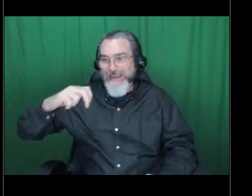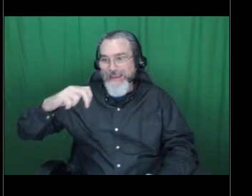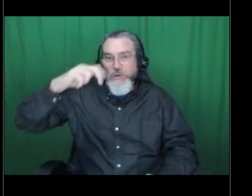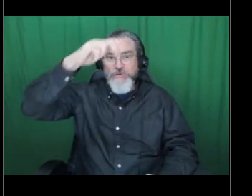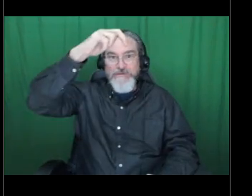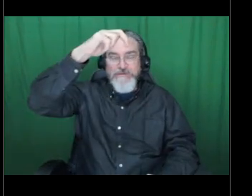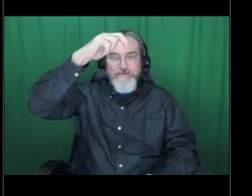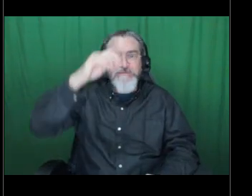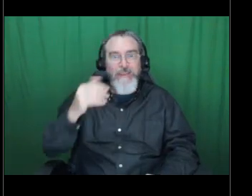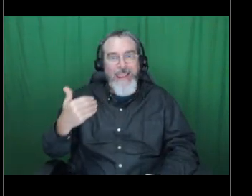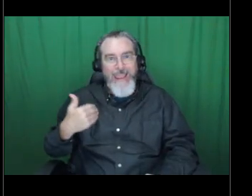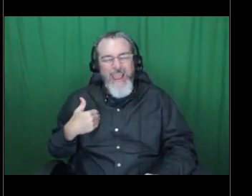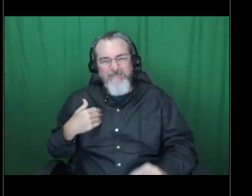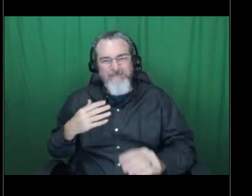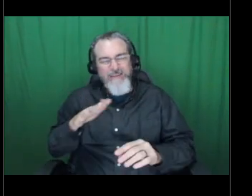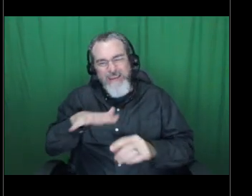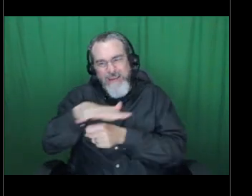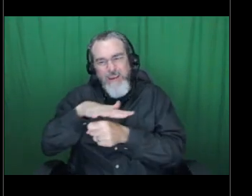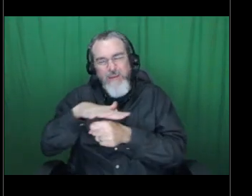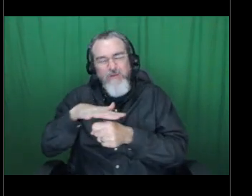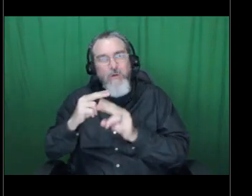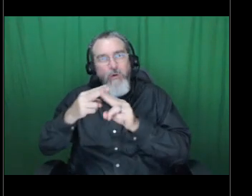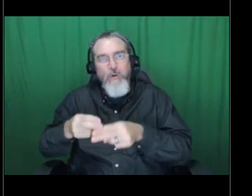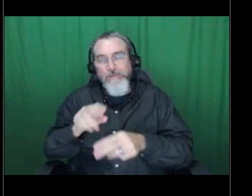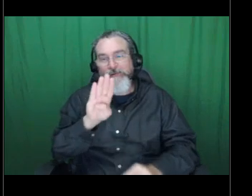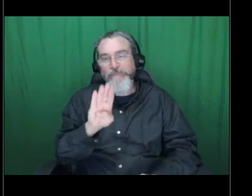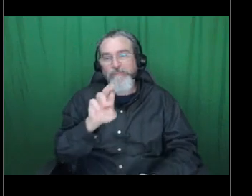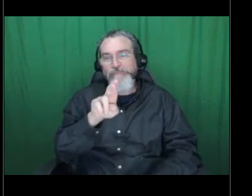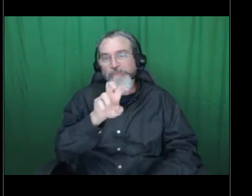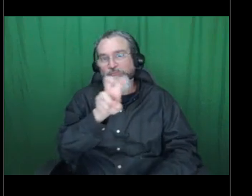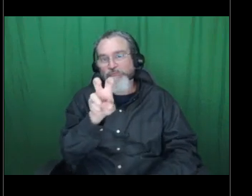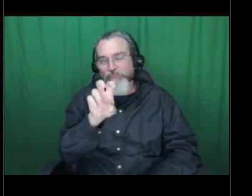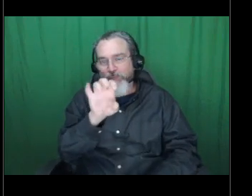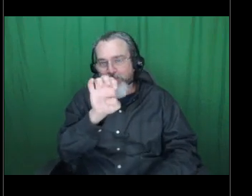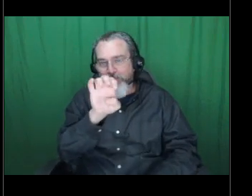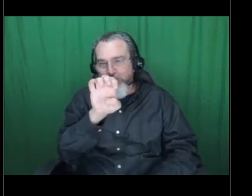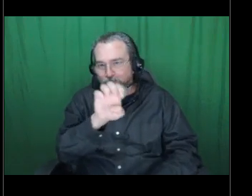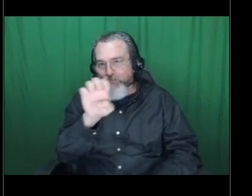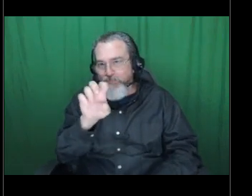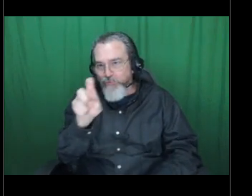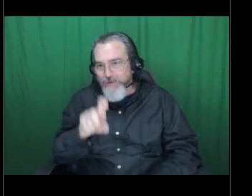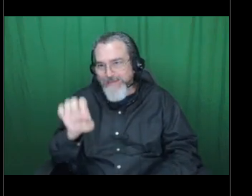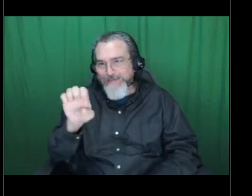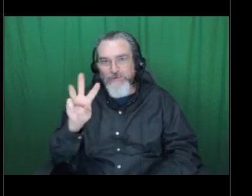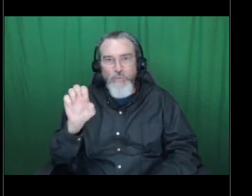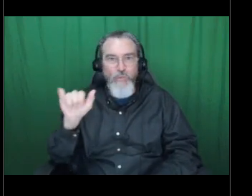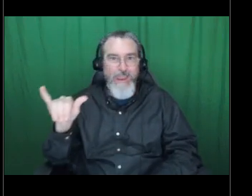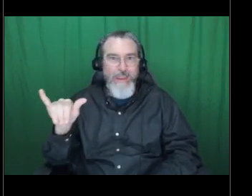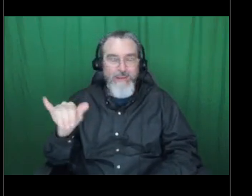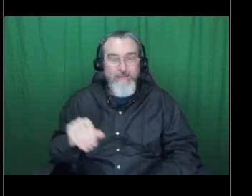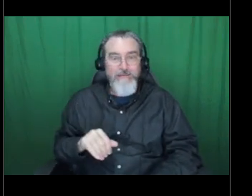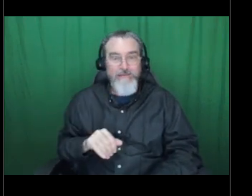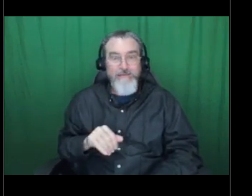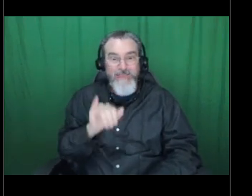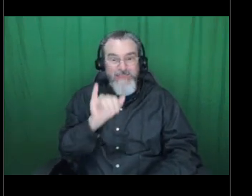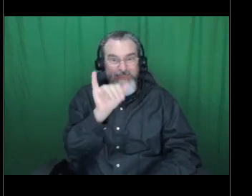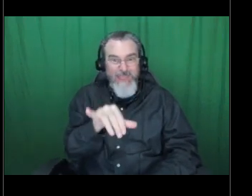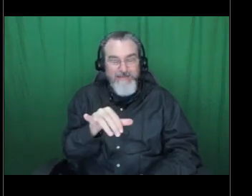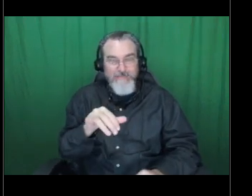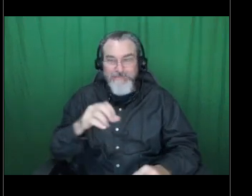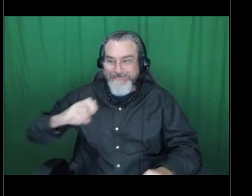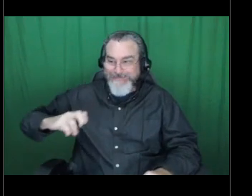in breezeways. When provided, the underside of the stairs must be protected